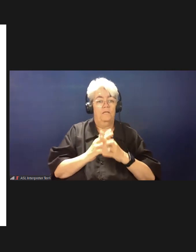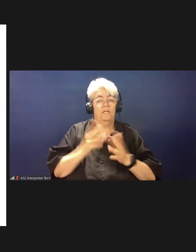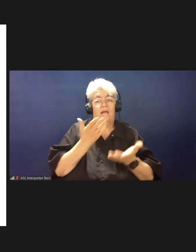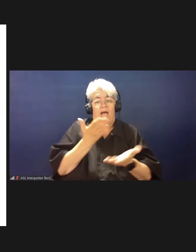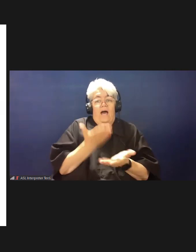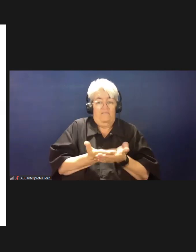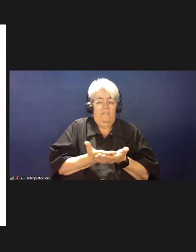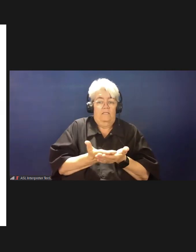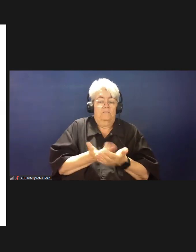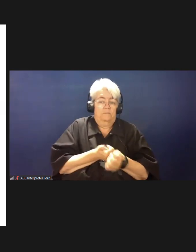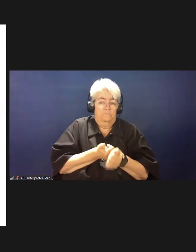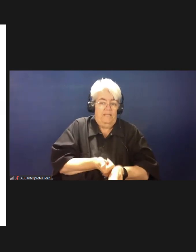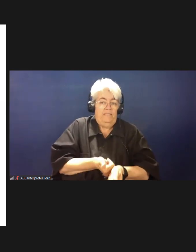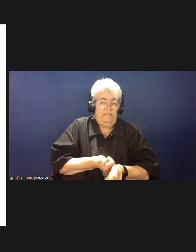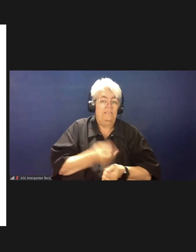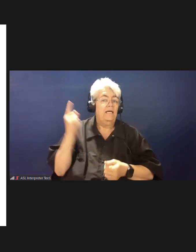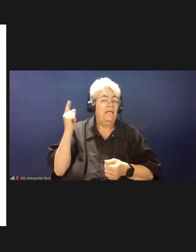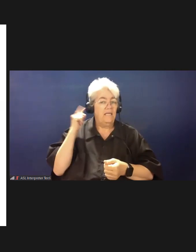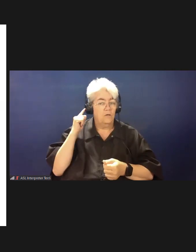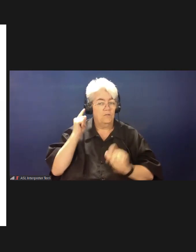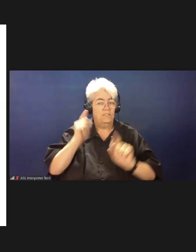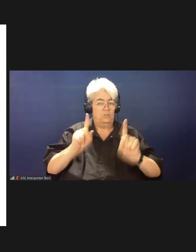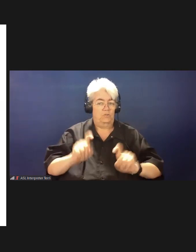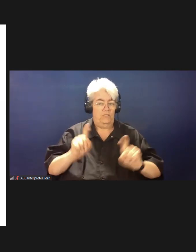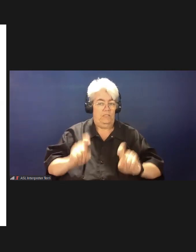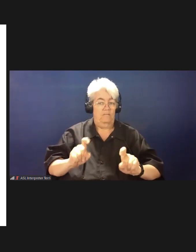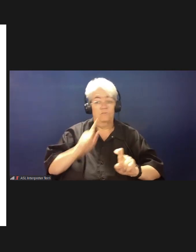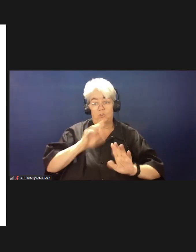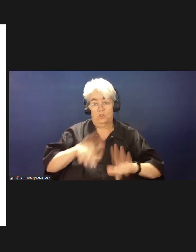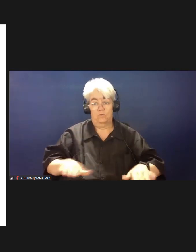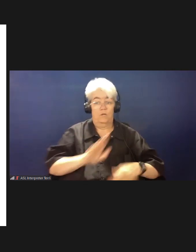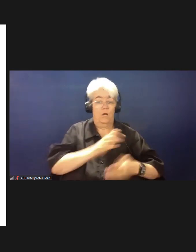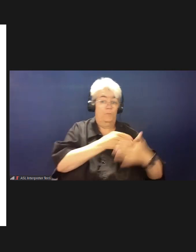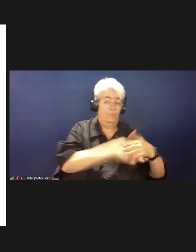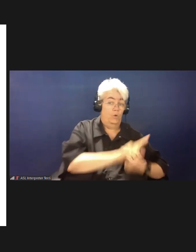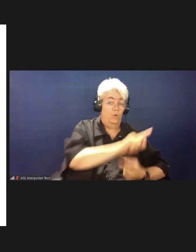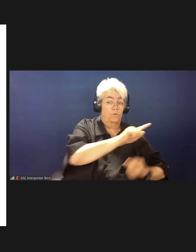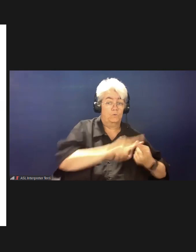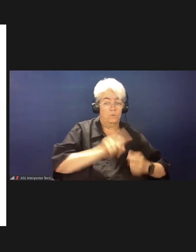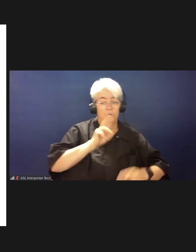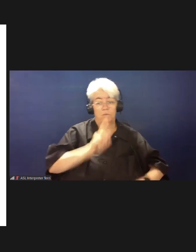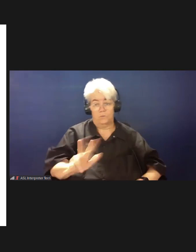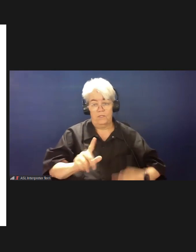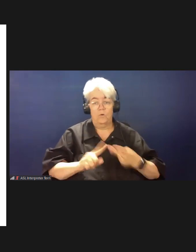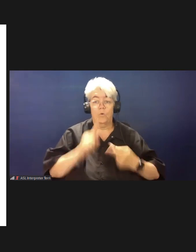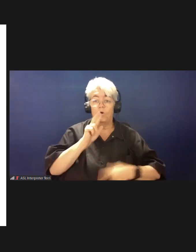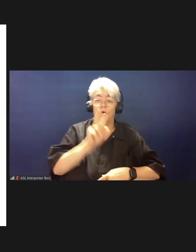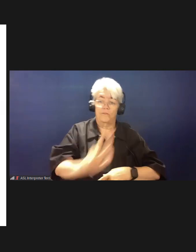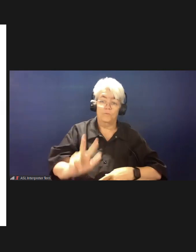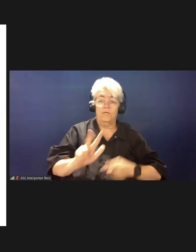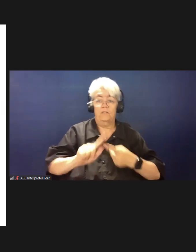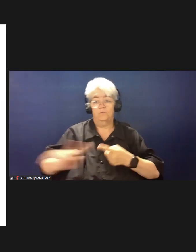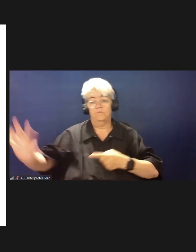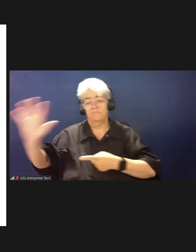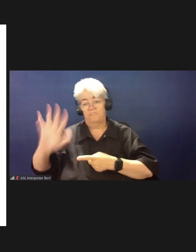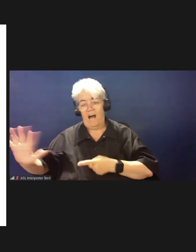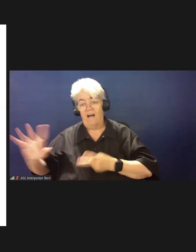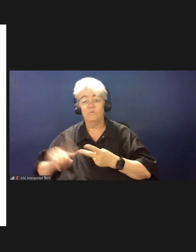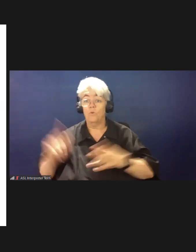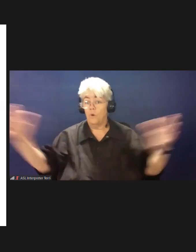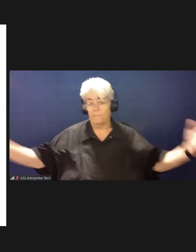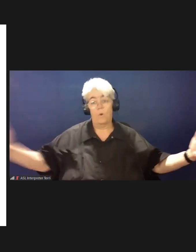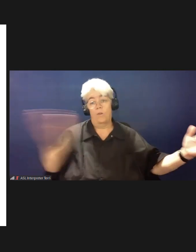screening for children, either in the birth to 3 range or in the 3 to 5 age range, or both.